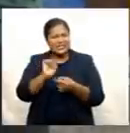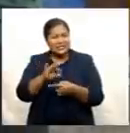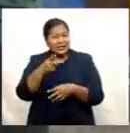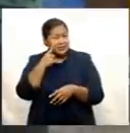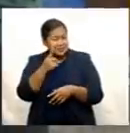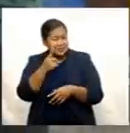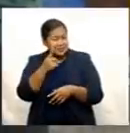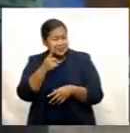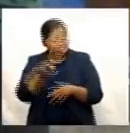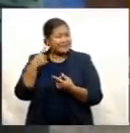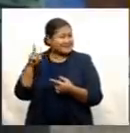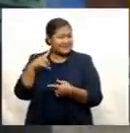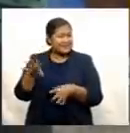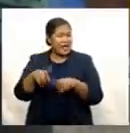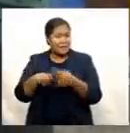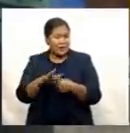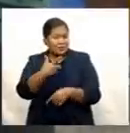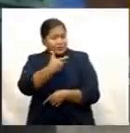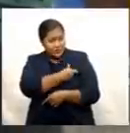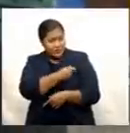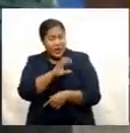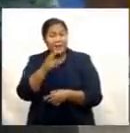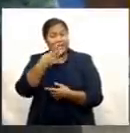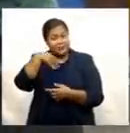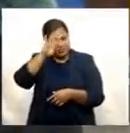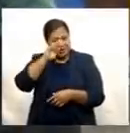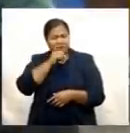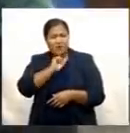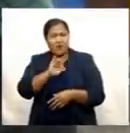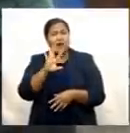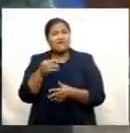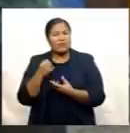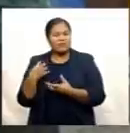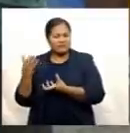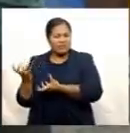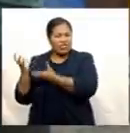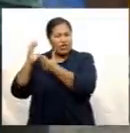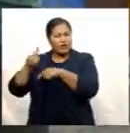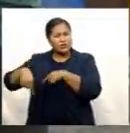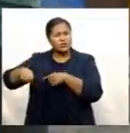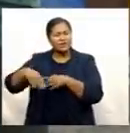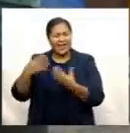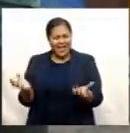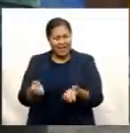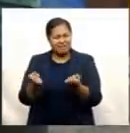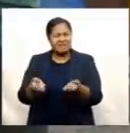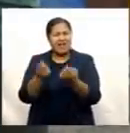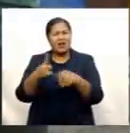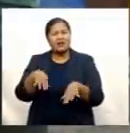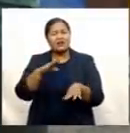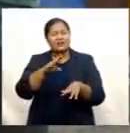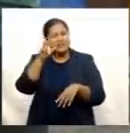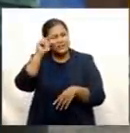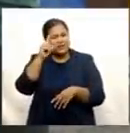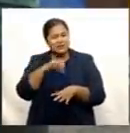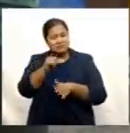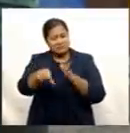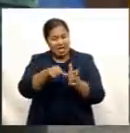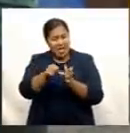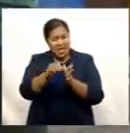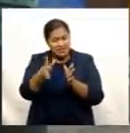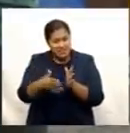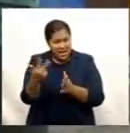by the Health Ministry, the Turangani Koro of Dole Subu village is encouraging Fijians who are above the age of 18 to